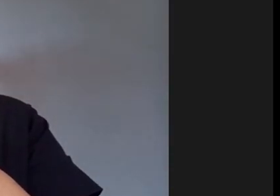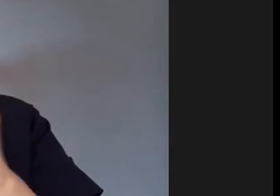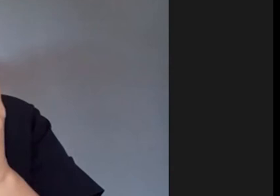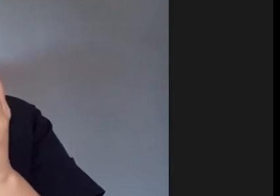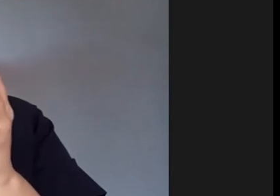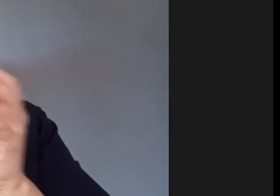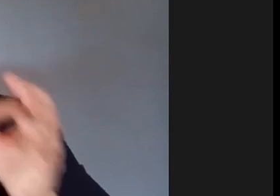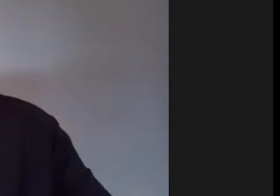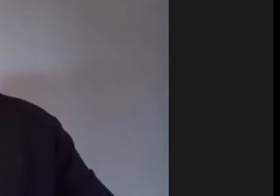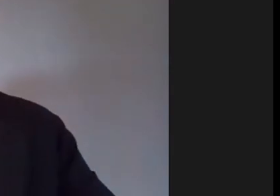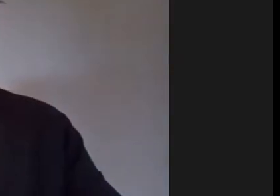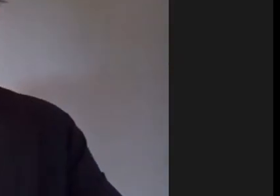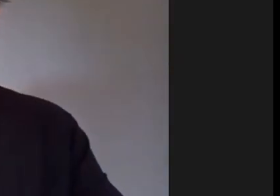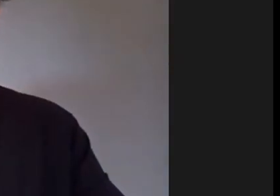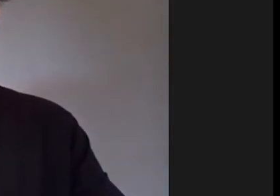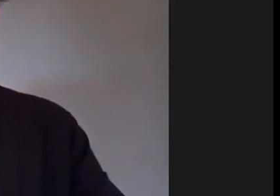Frozen.